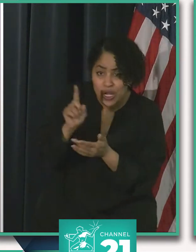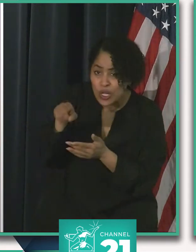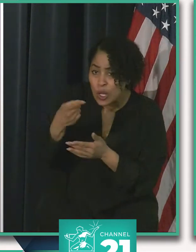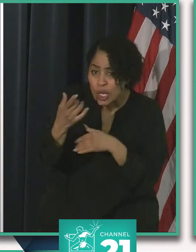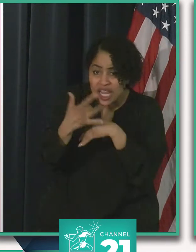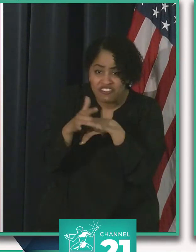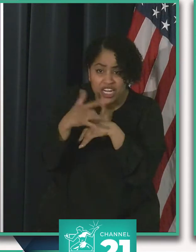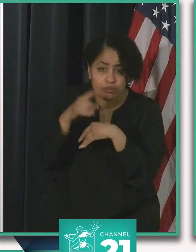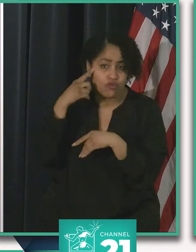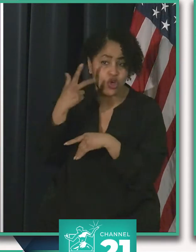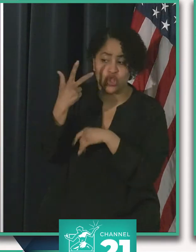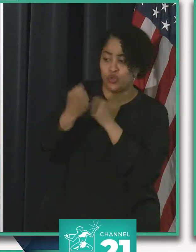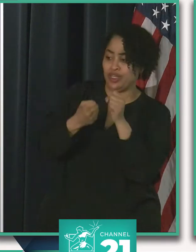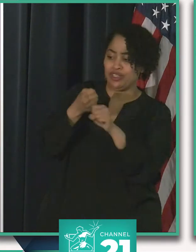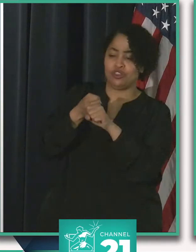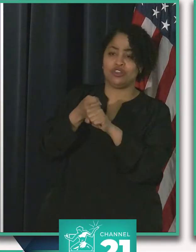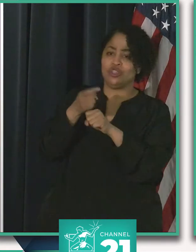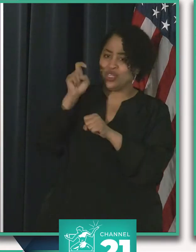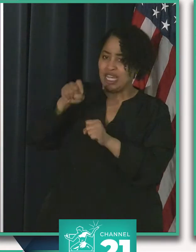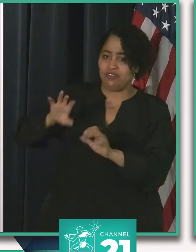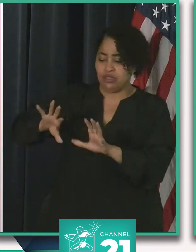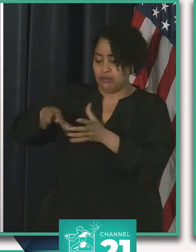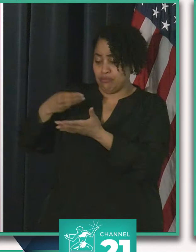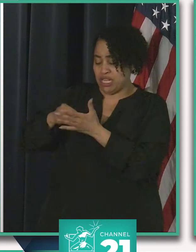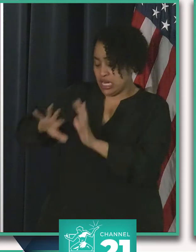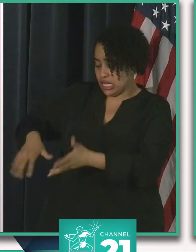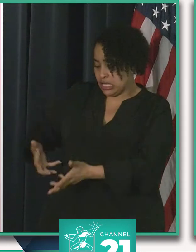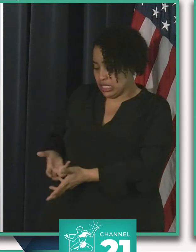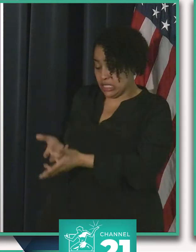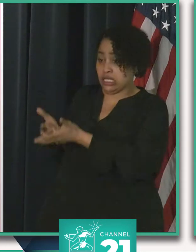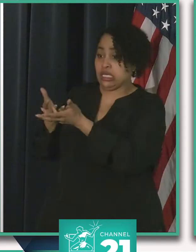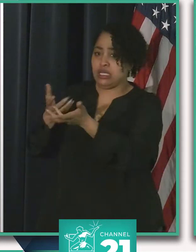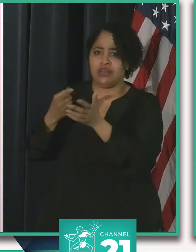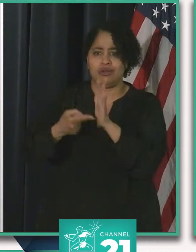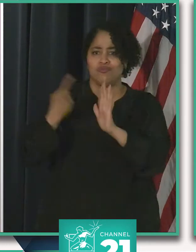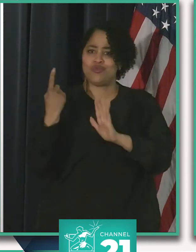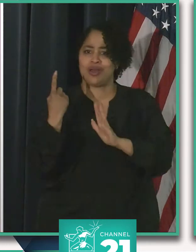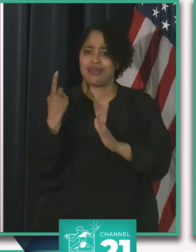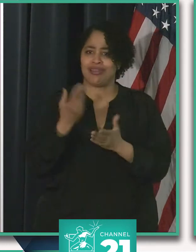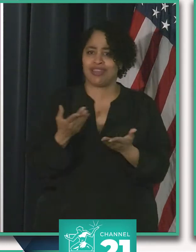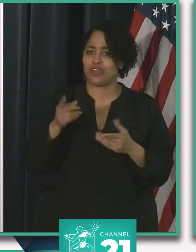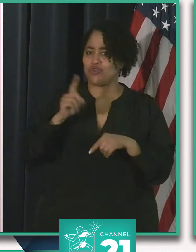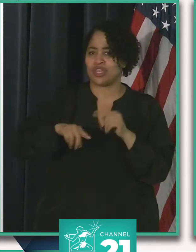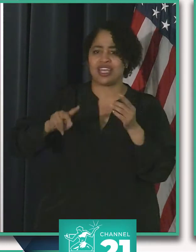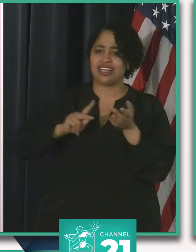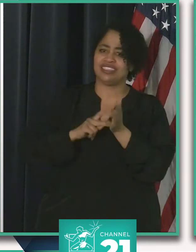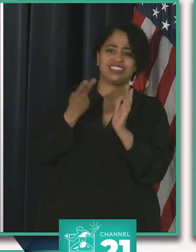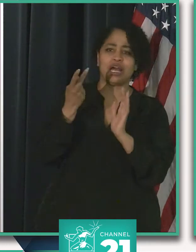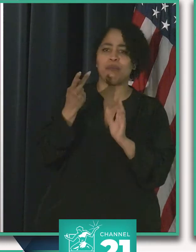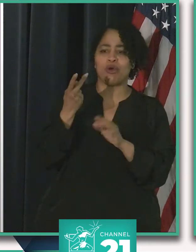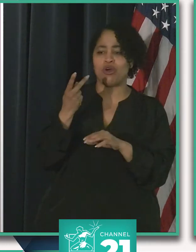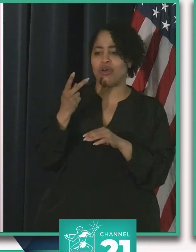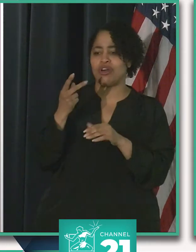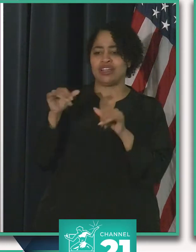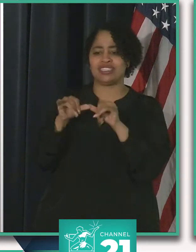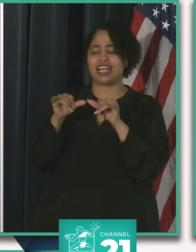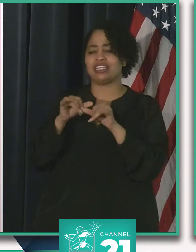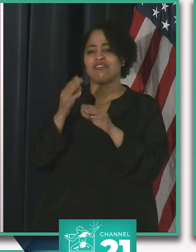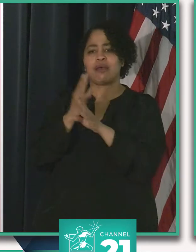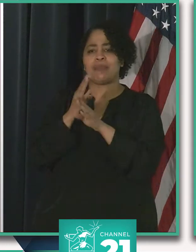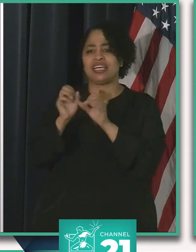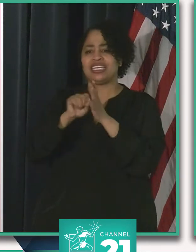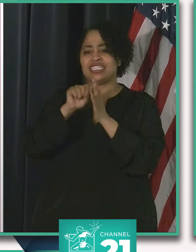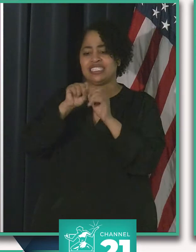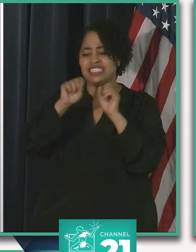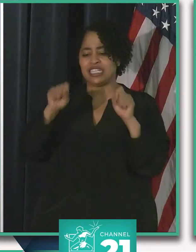3 years. So you have to spend it on one-time things. You can't double the size of the bus system and then in 3 years lay off